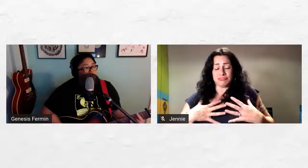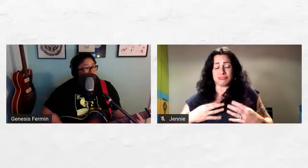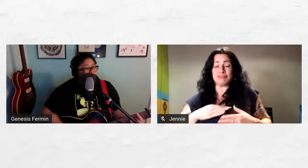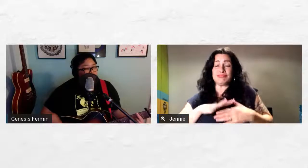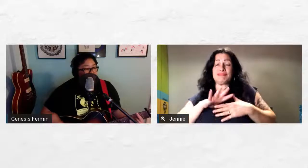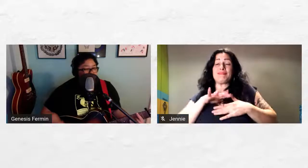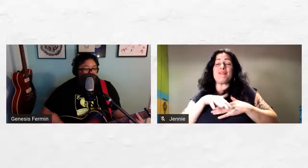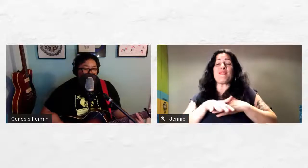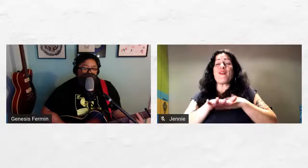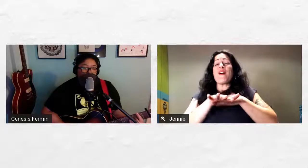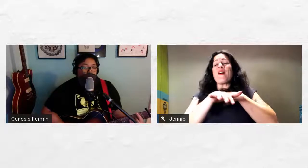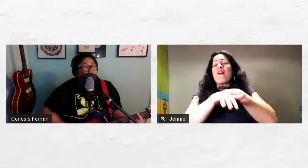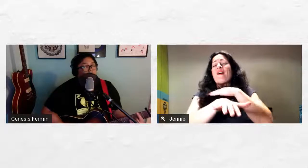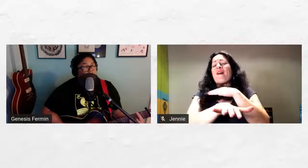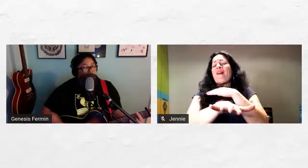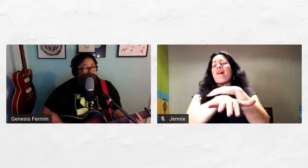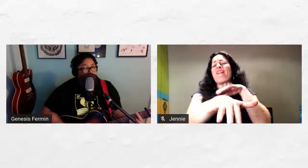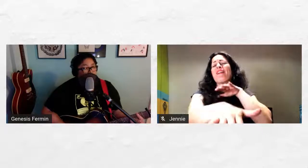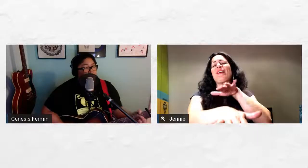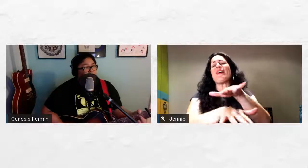Overflow.